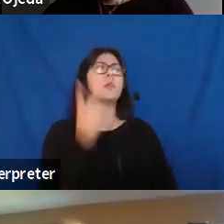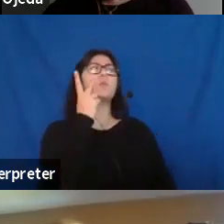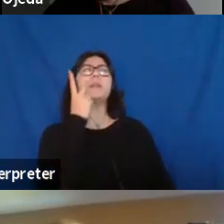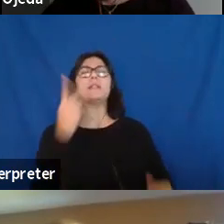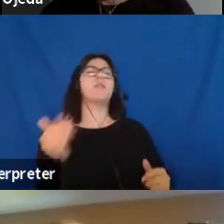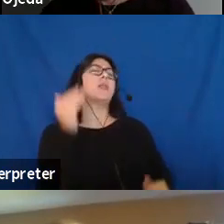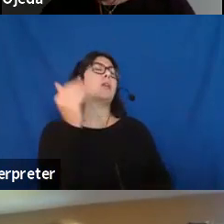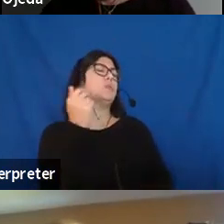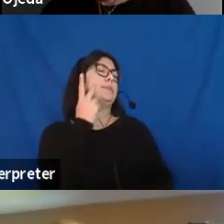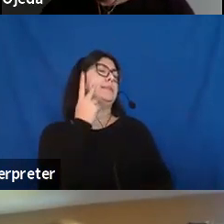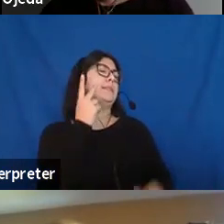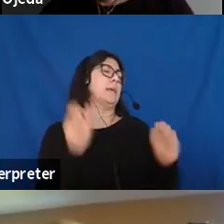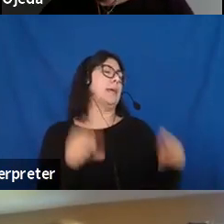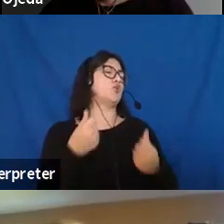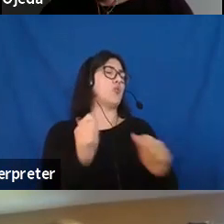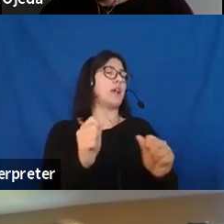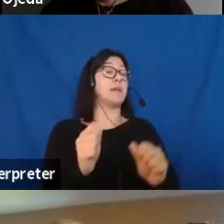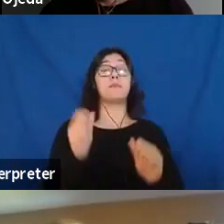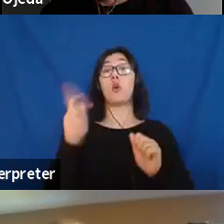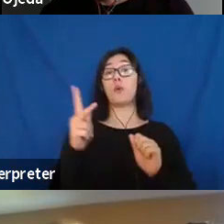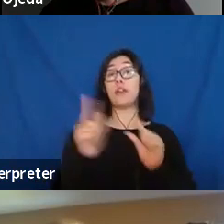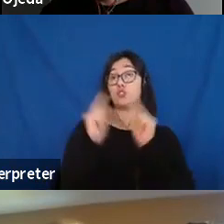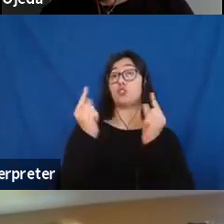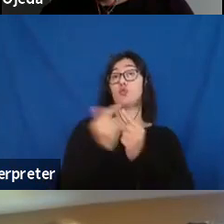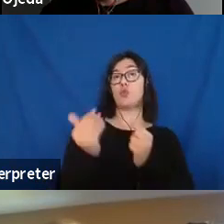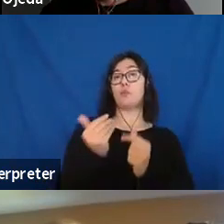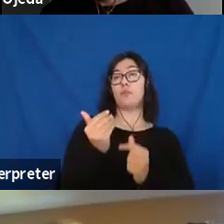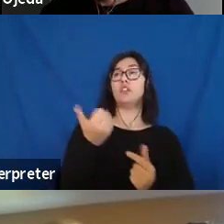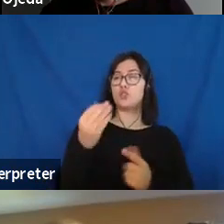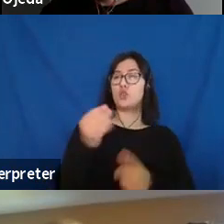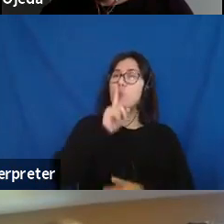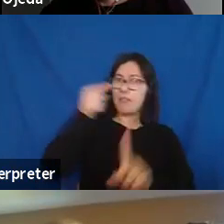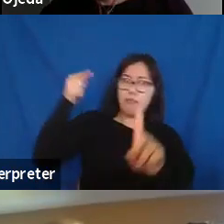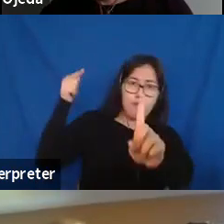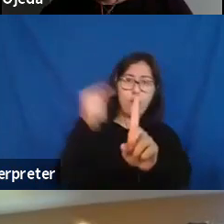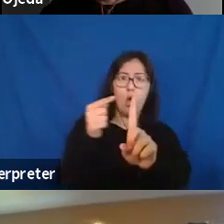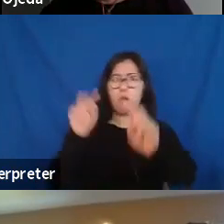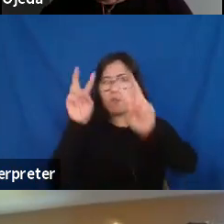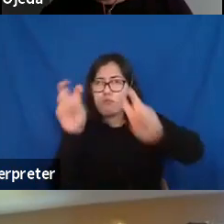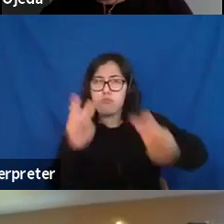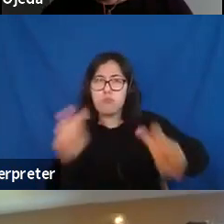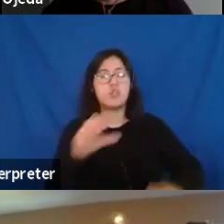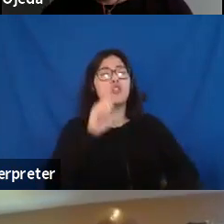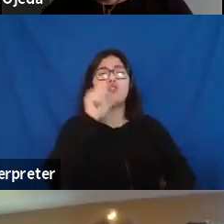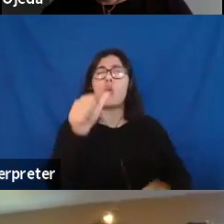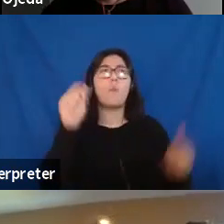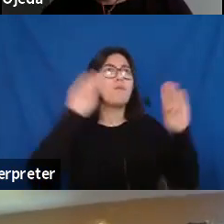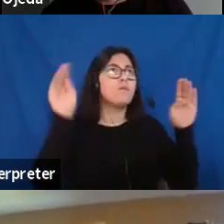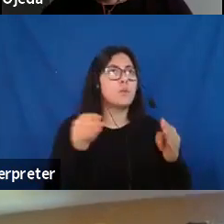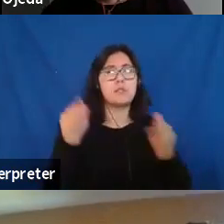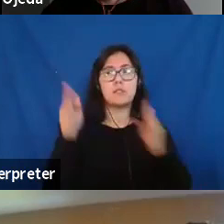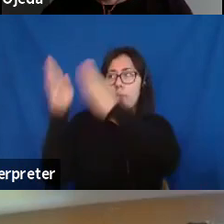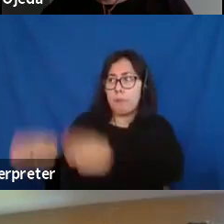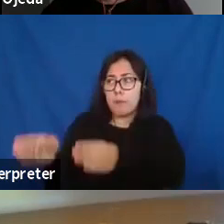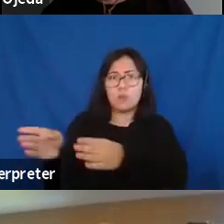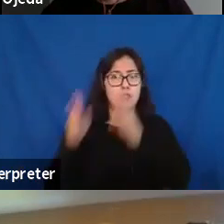coming back to group, I want to give you feedback. So great. So the goal of examining really is to not necessarily focus on individuals or